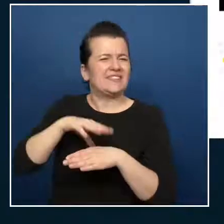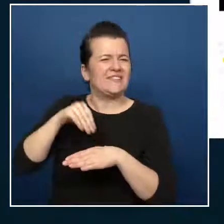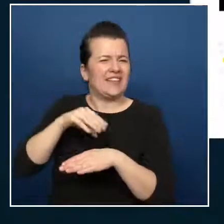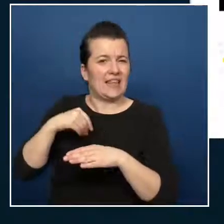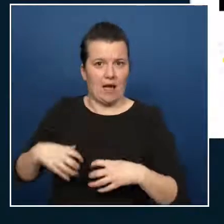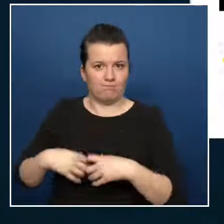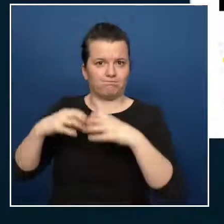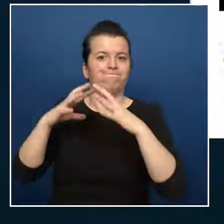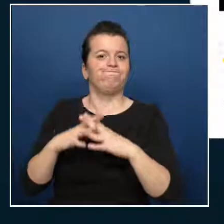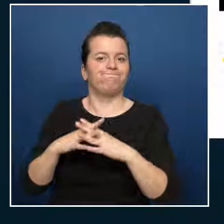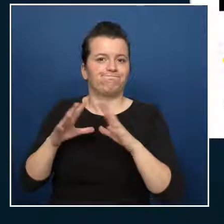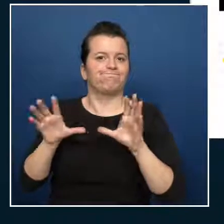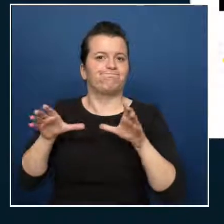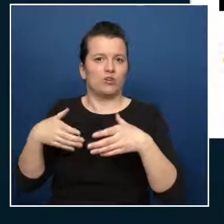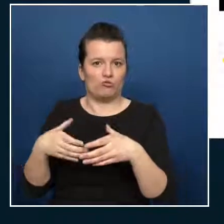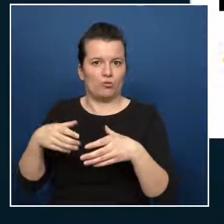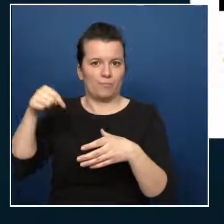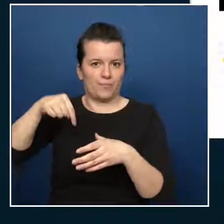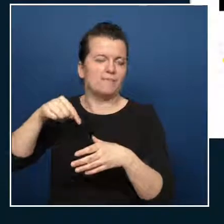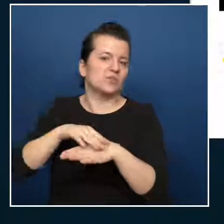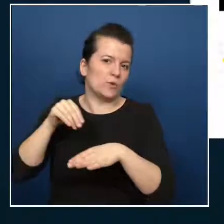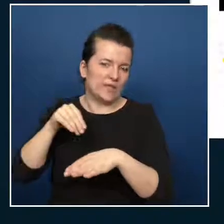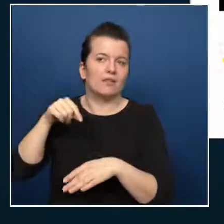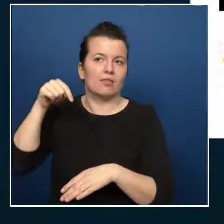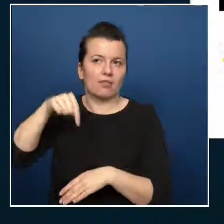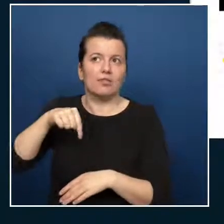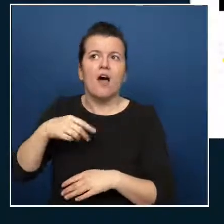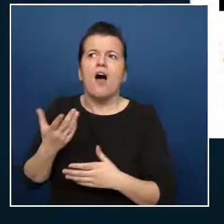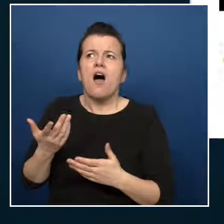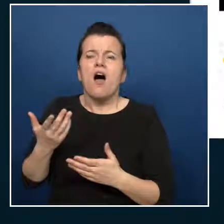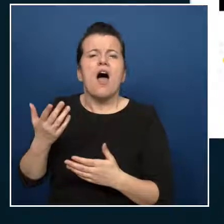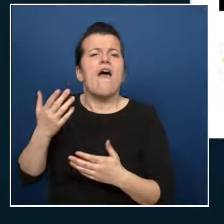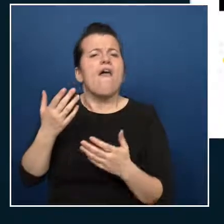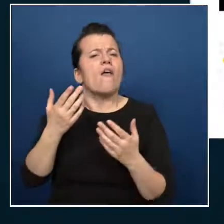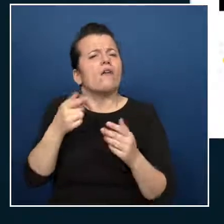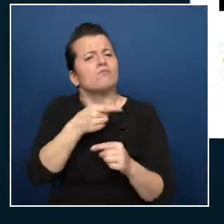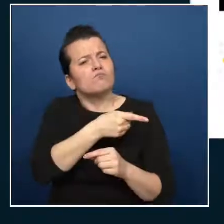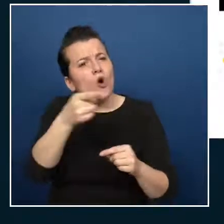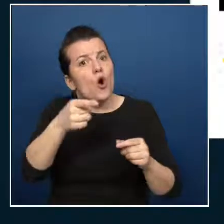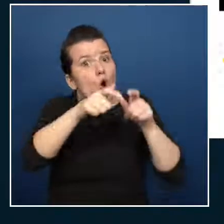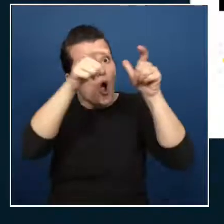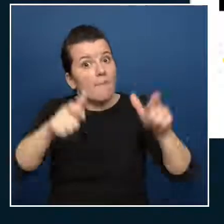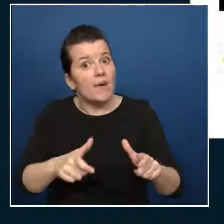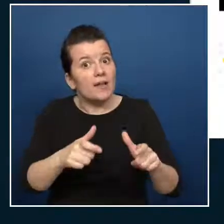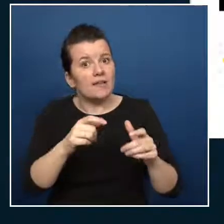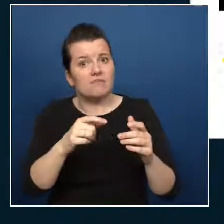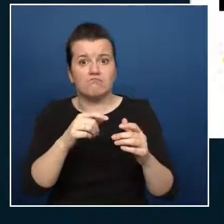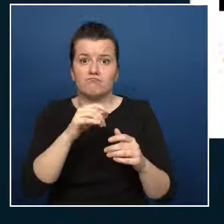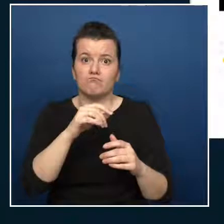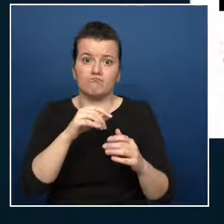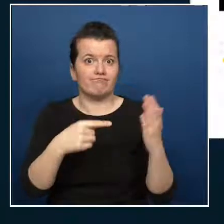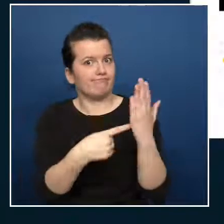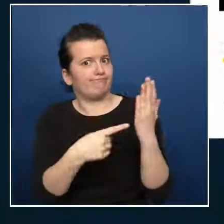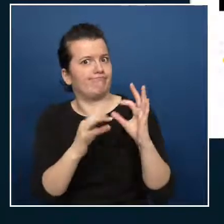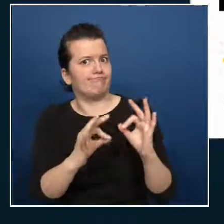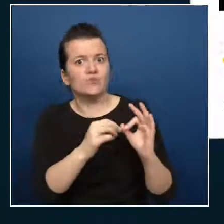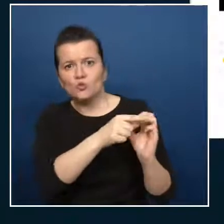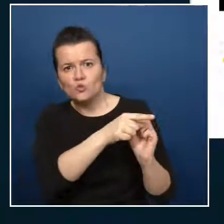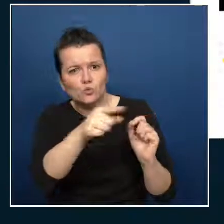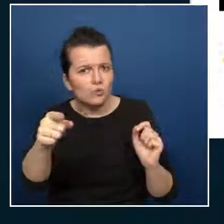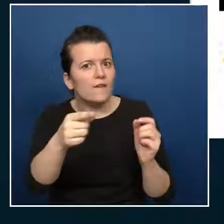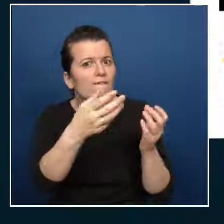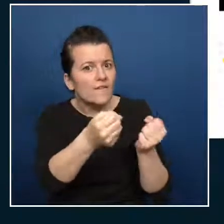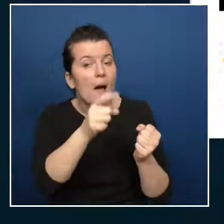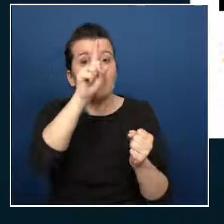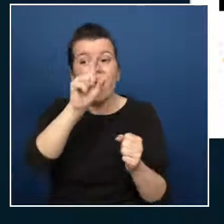I noticed that we have some good IT companies here, but there weren't any Azure